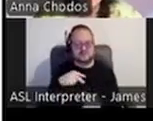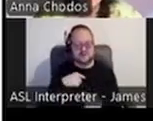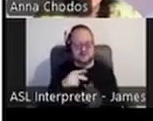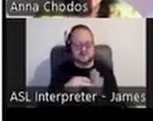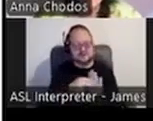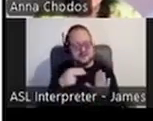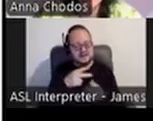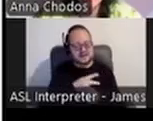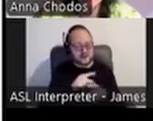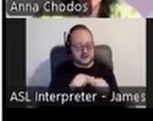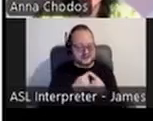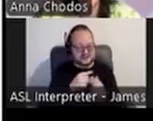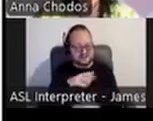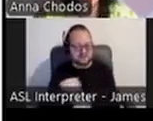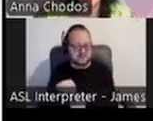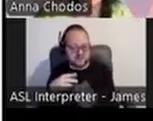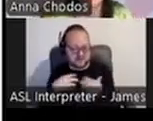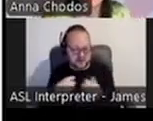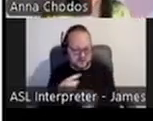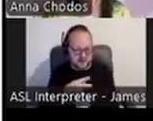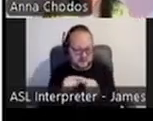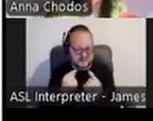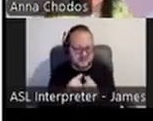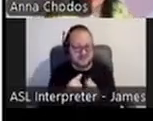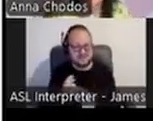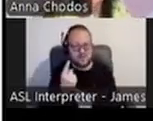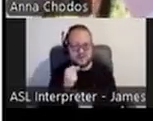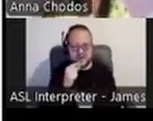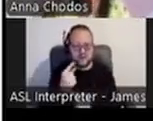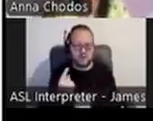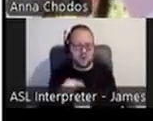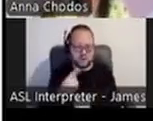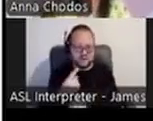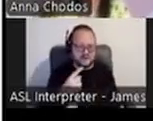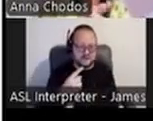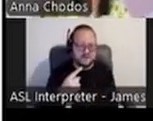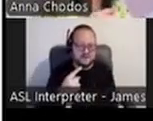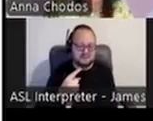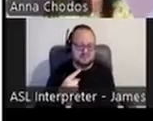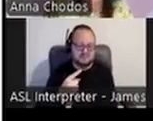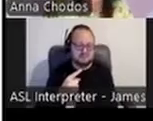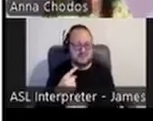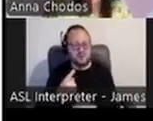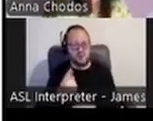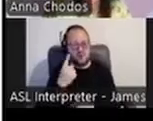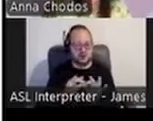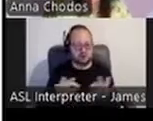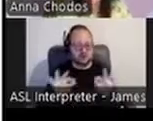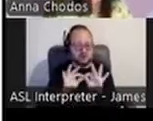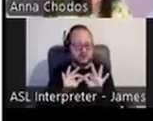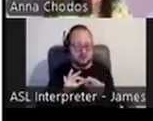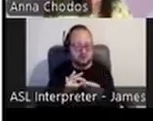of this one, not the only, but certainly one critical entry point into really engaging that